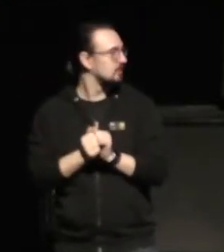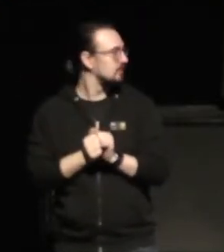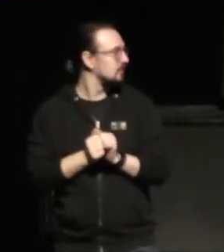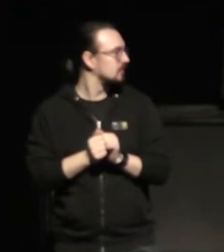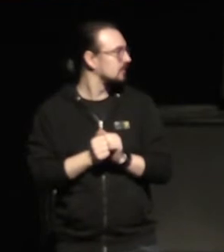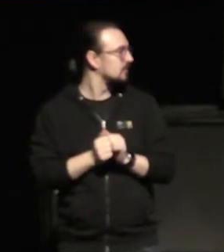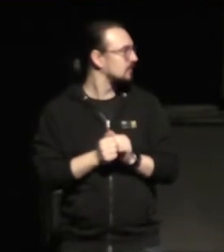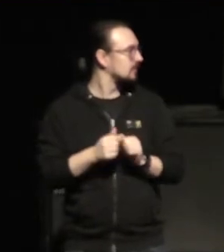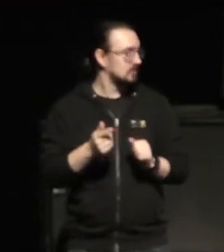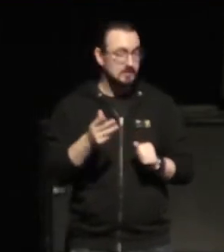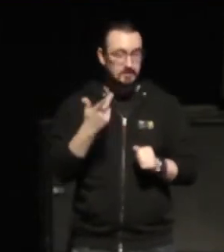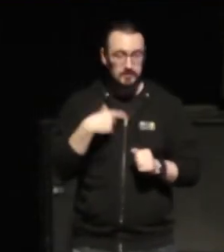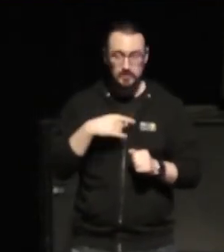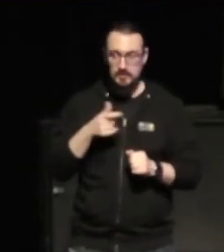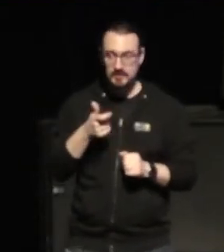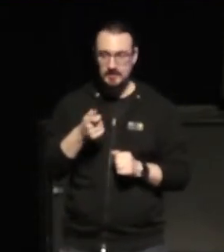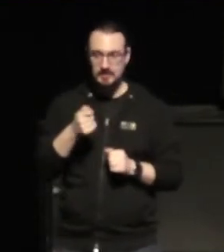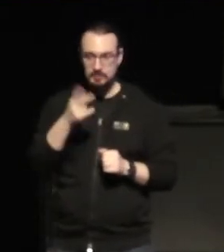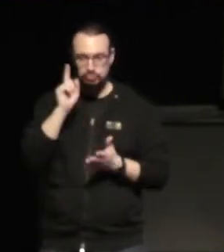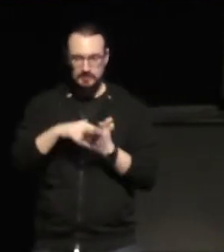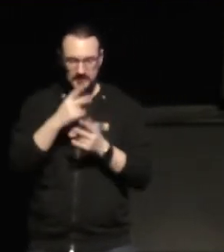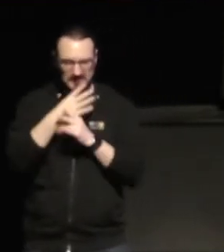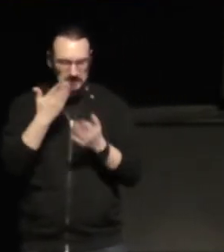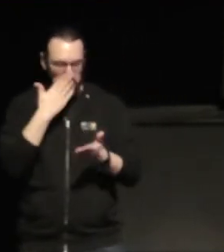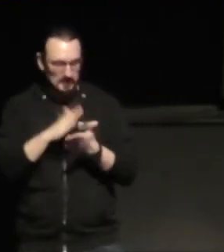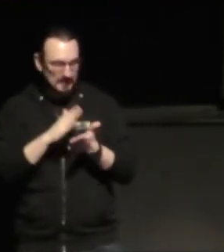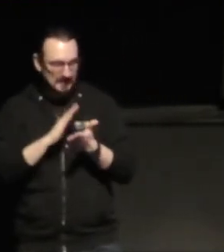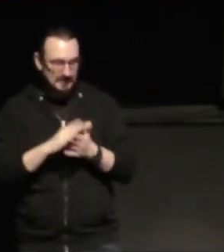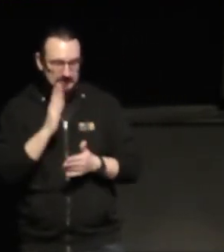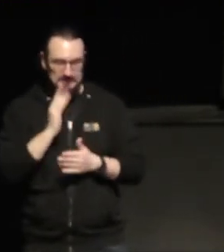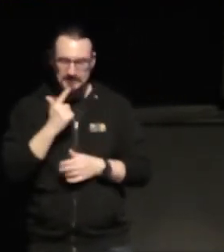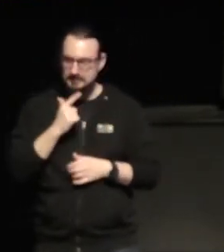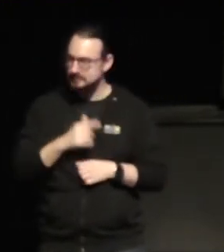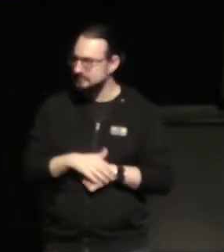the remote to show the pictures here, please?